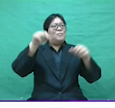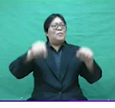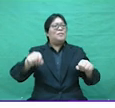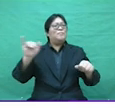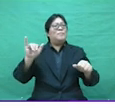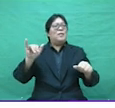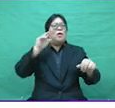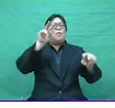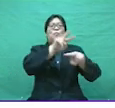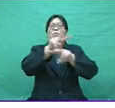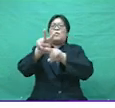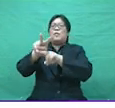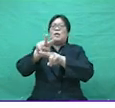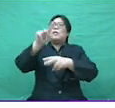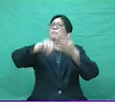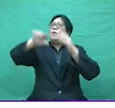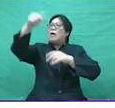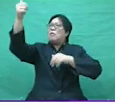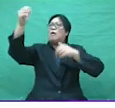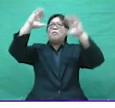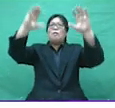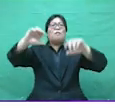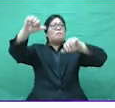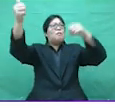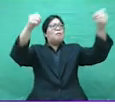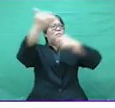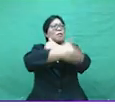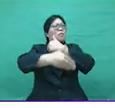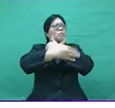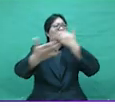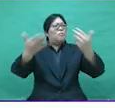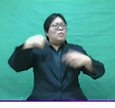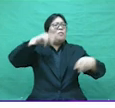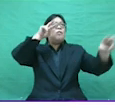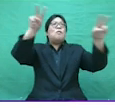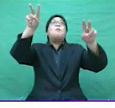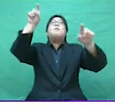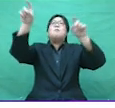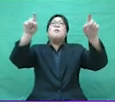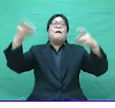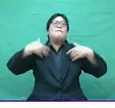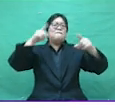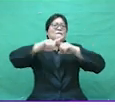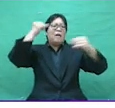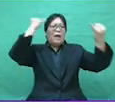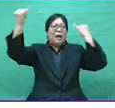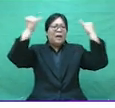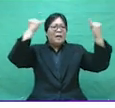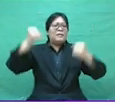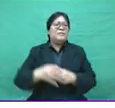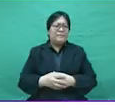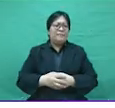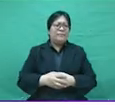look also at that monitor, what others have done, and perhaps you will find an idea